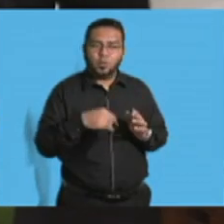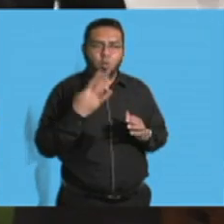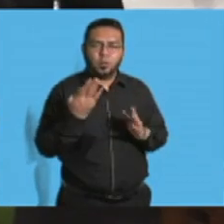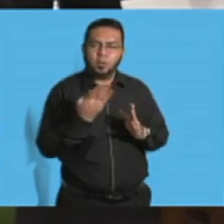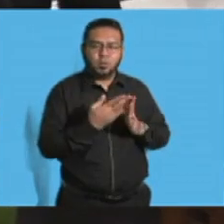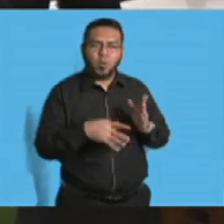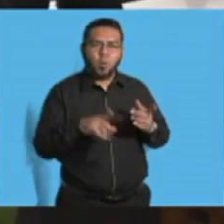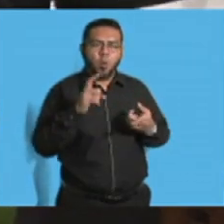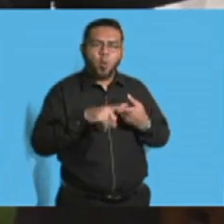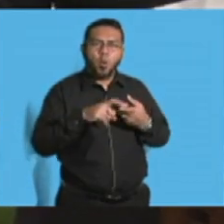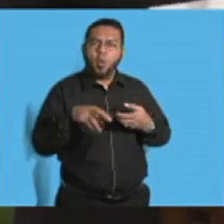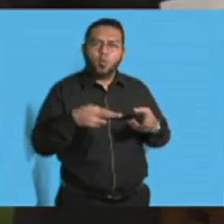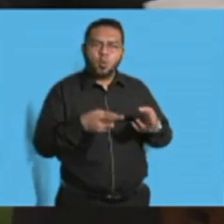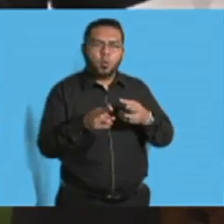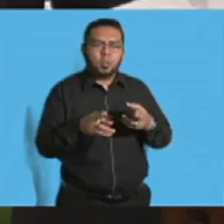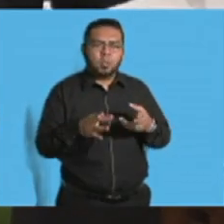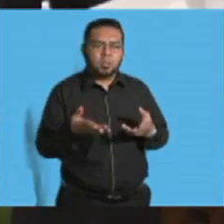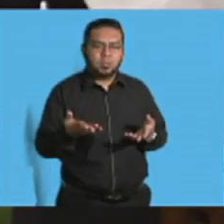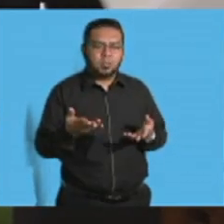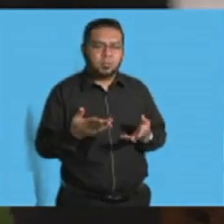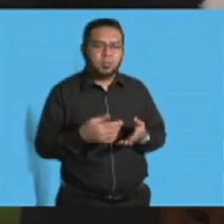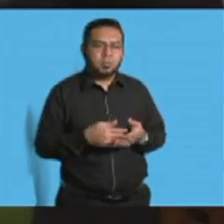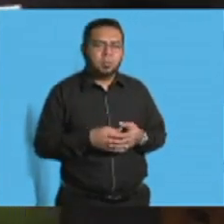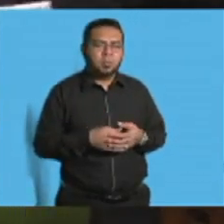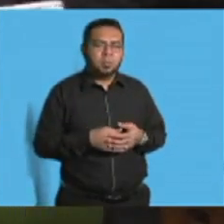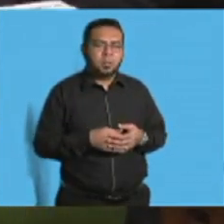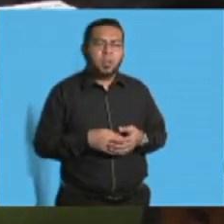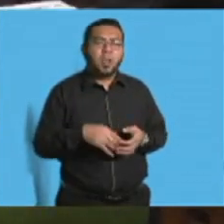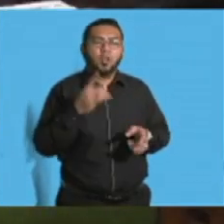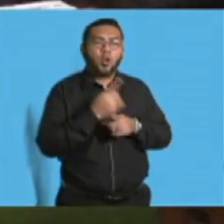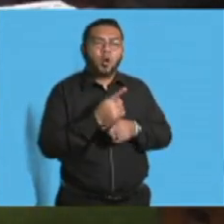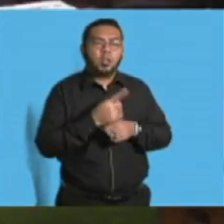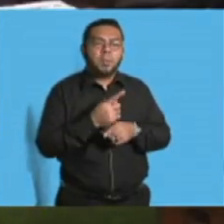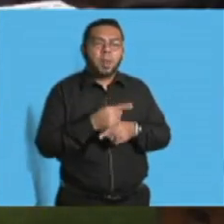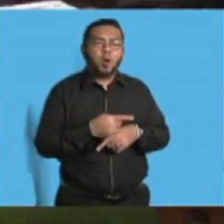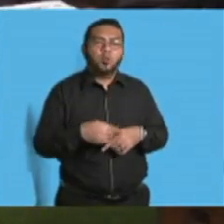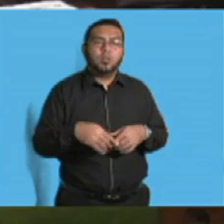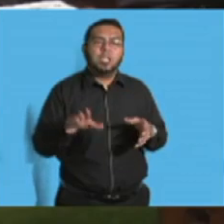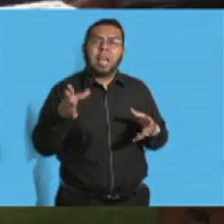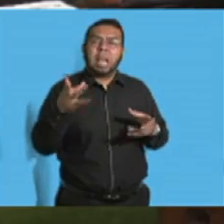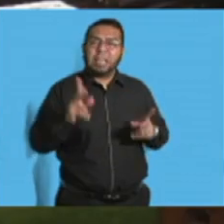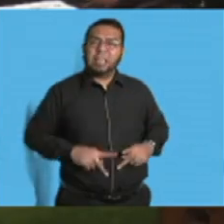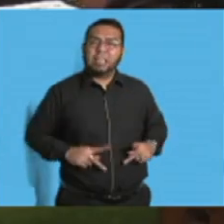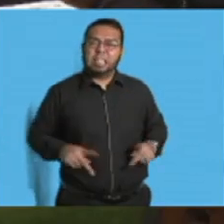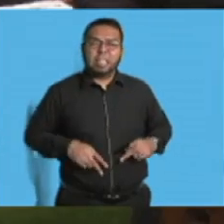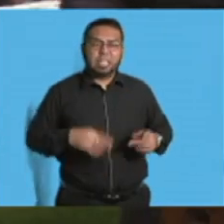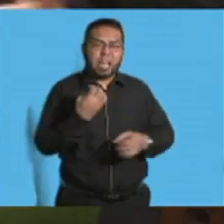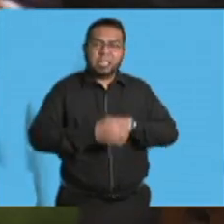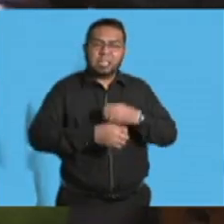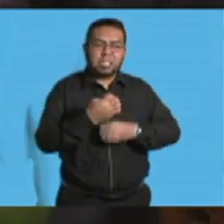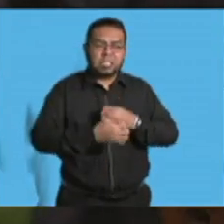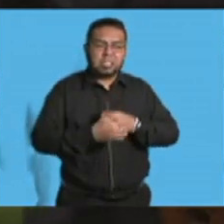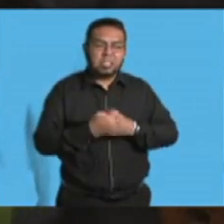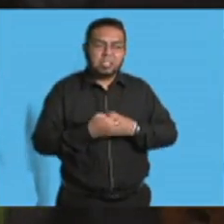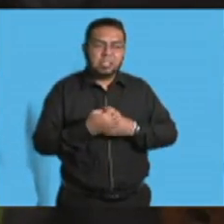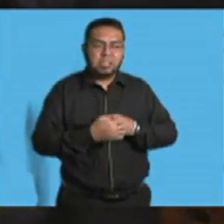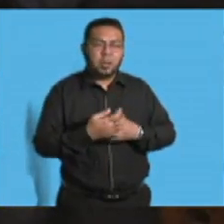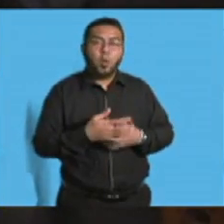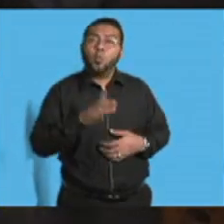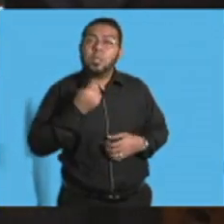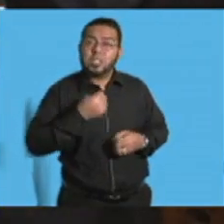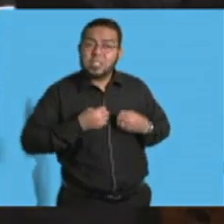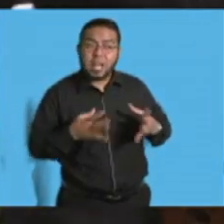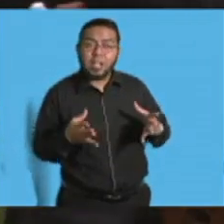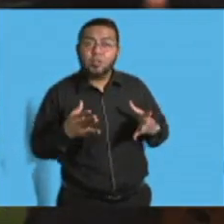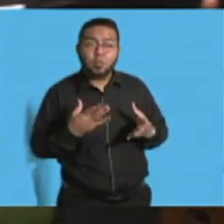road building, Madam Speaker. You know, they talked about subsidized kidney dialysis, Madam Speaker. You know,